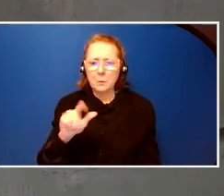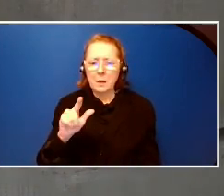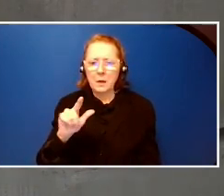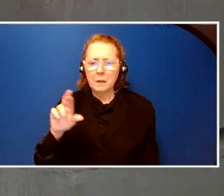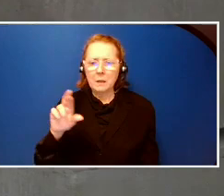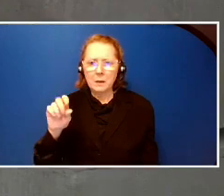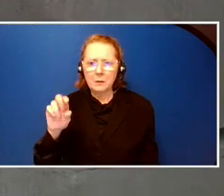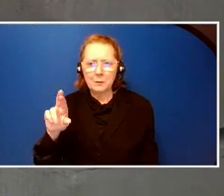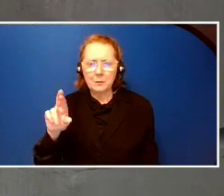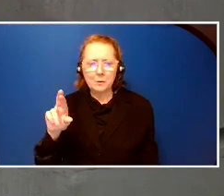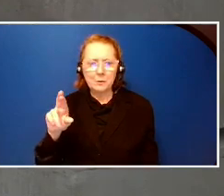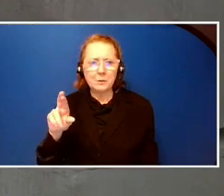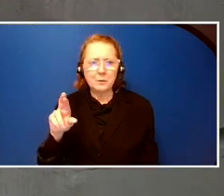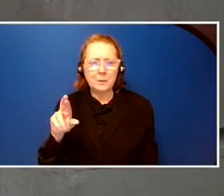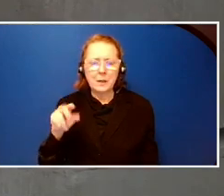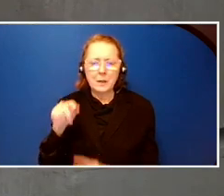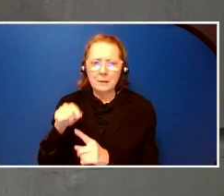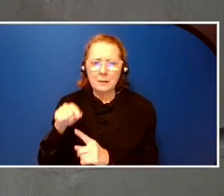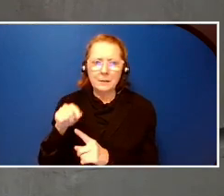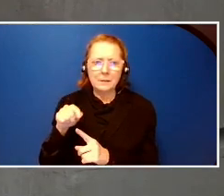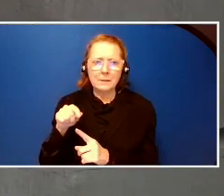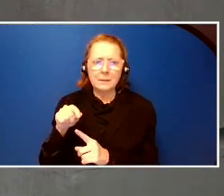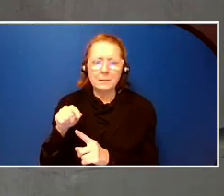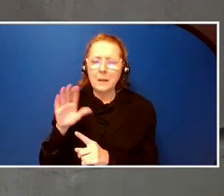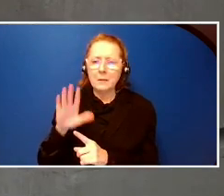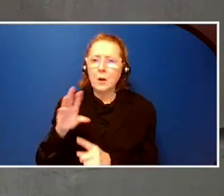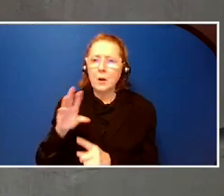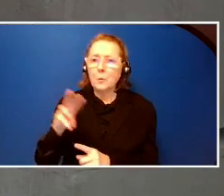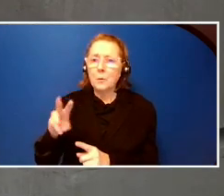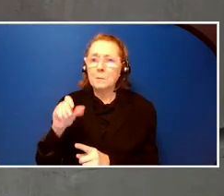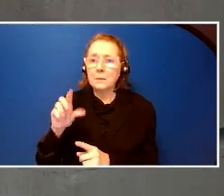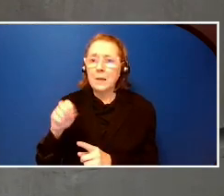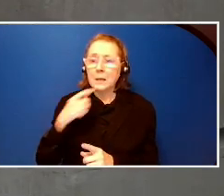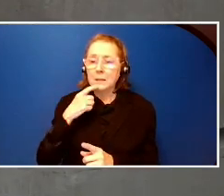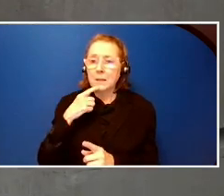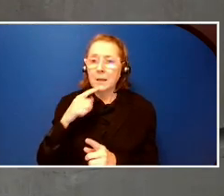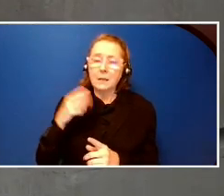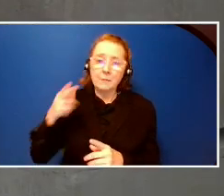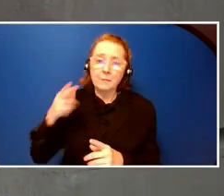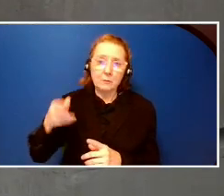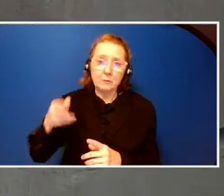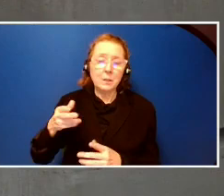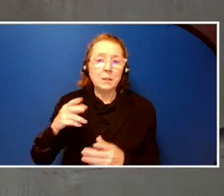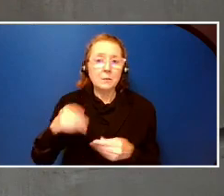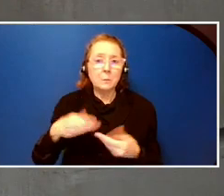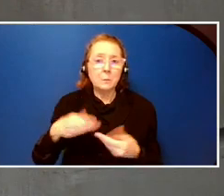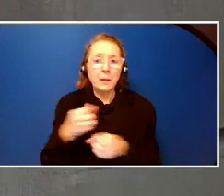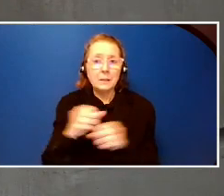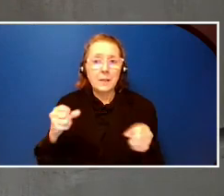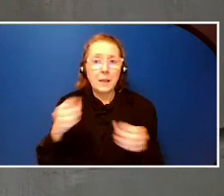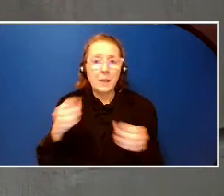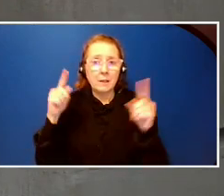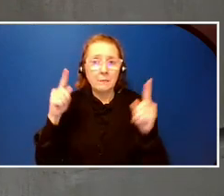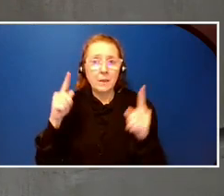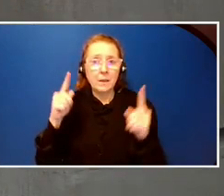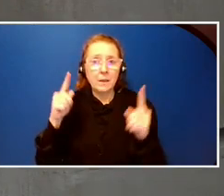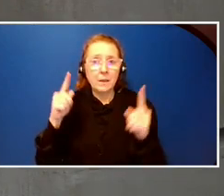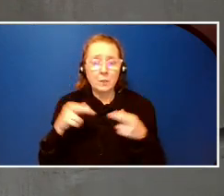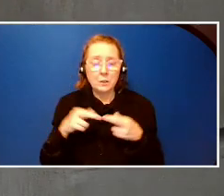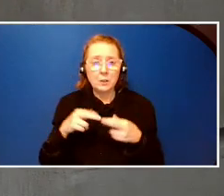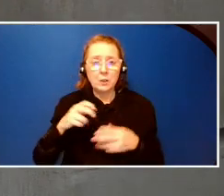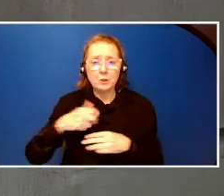This is a quote. This is what their website said at the time. The history of this is to provide safe and effective regional transit services,